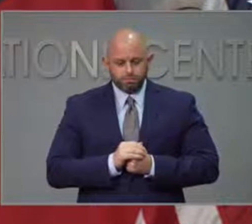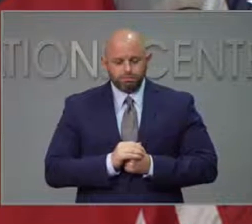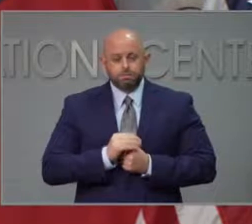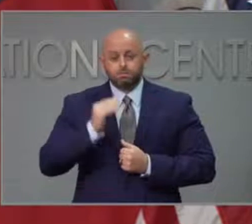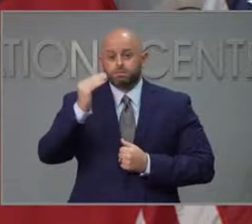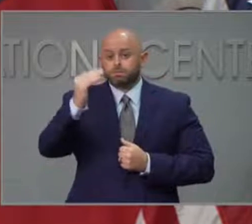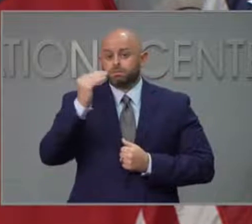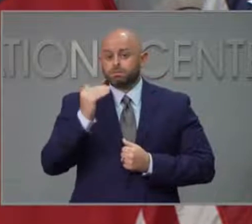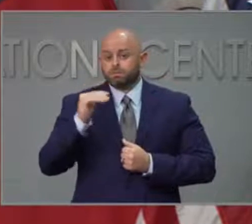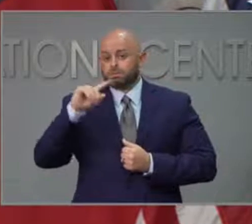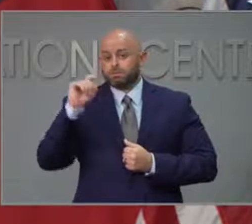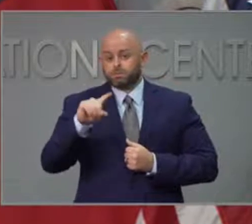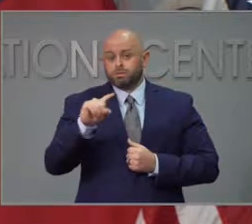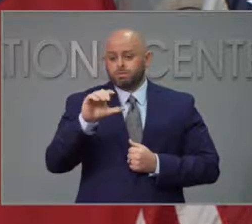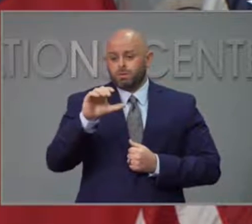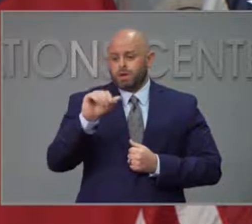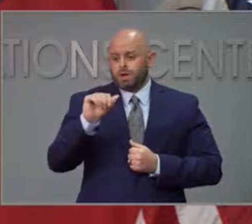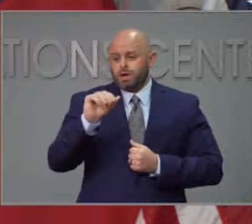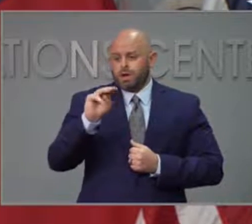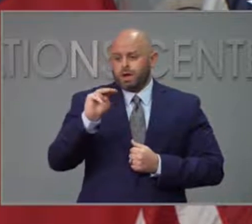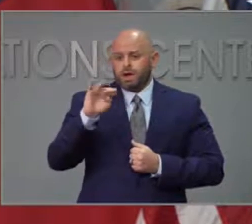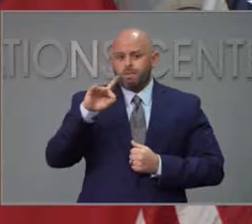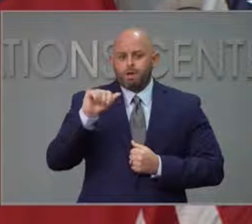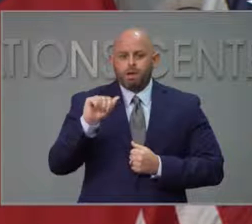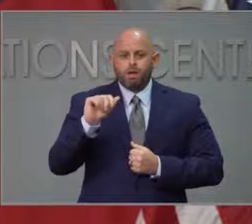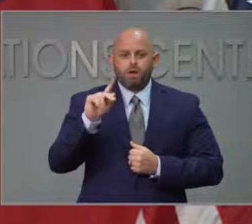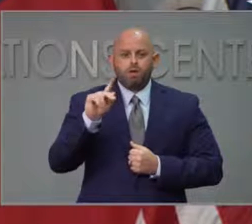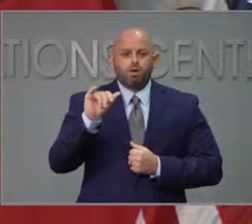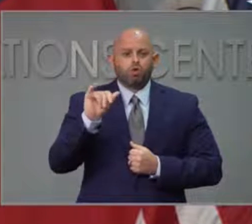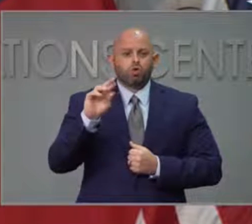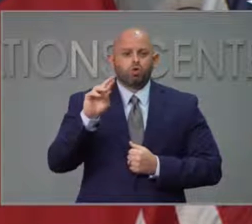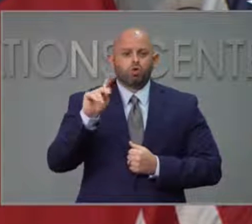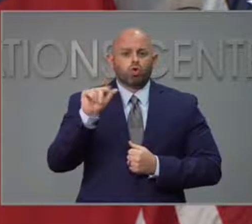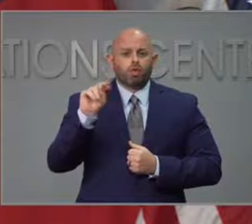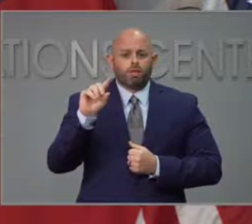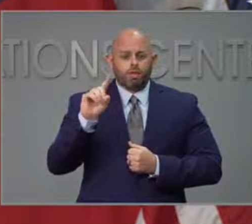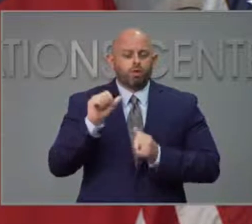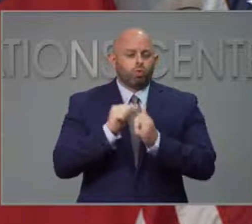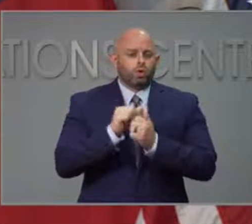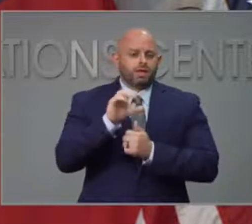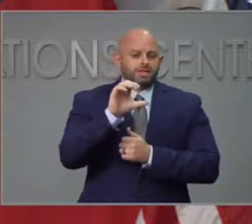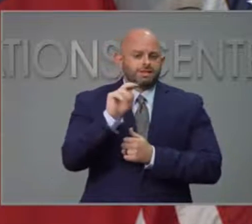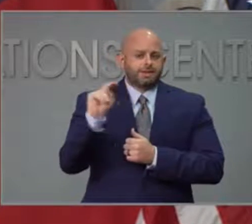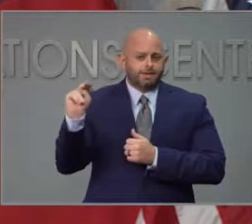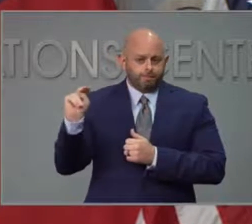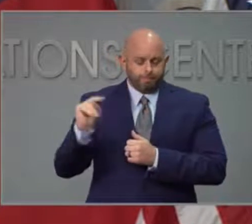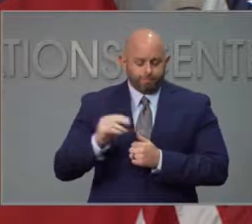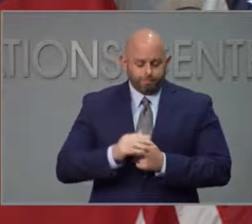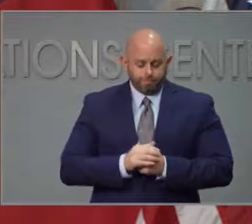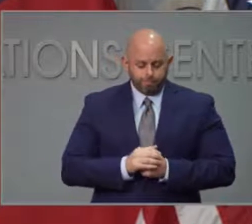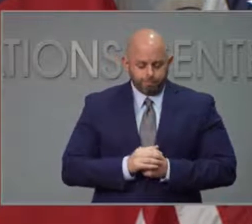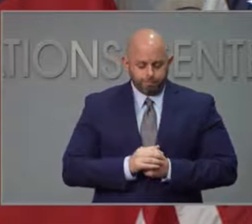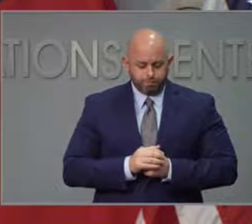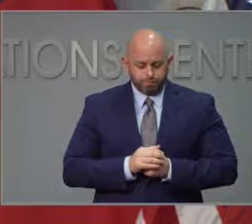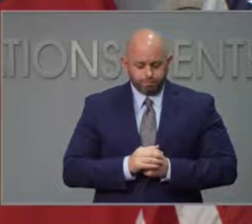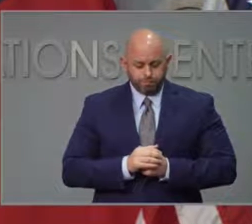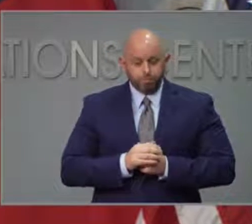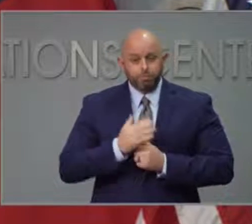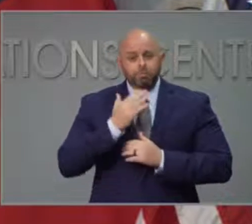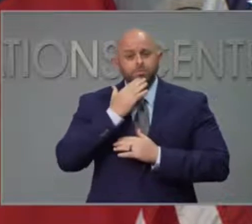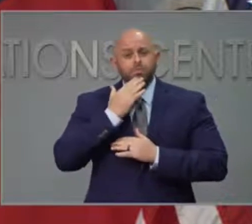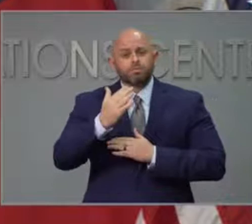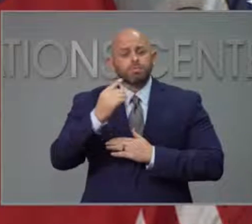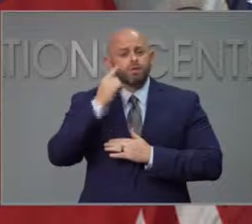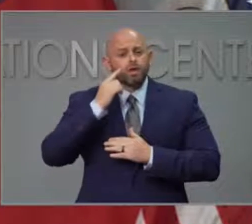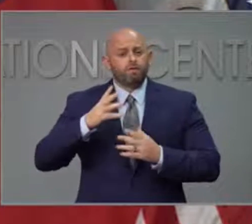Our next question is from Pamela Kirkland with CNN. Good morning. Thanks for doing the call. I know